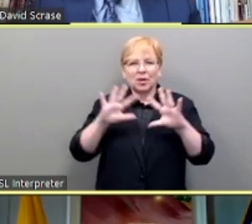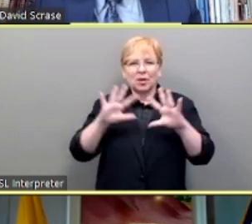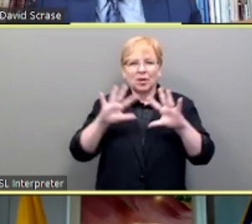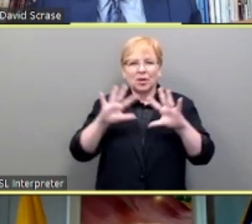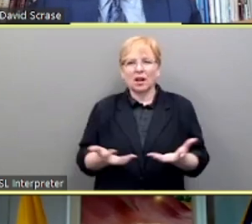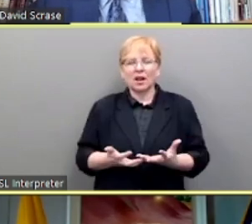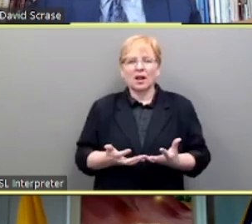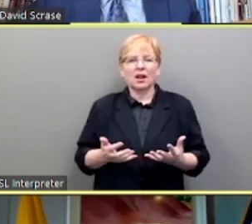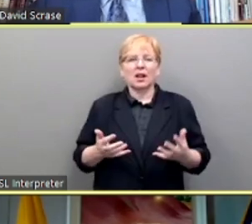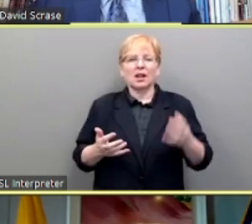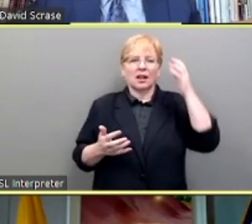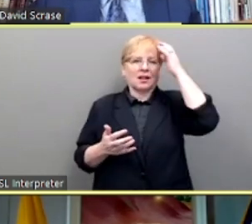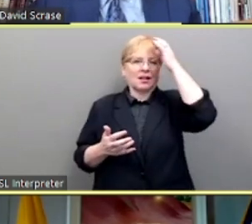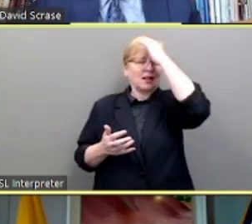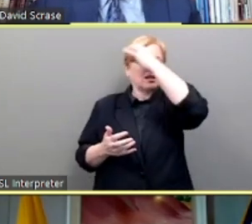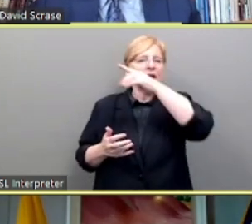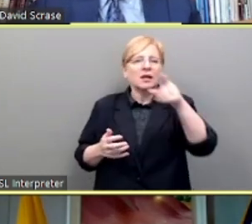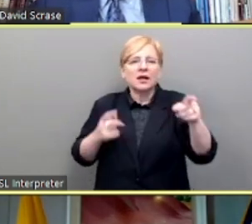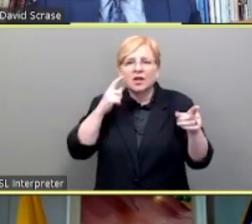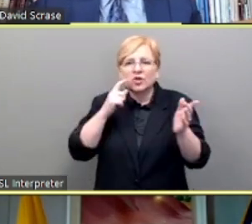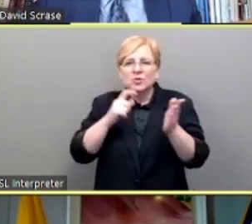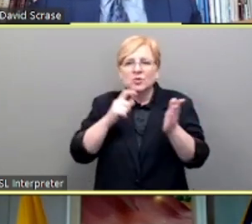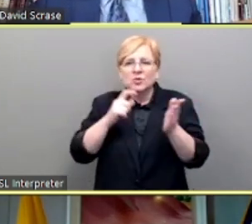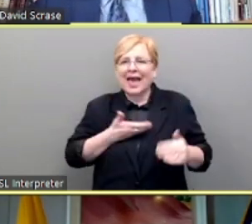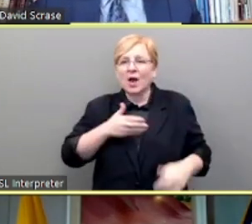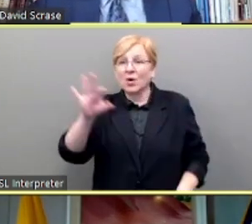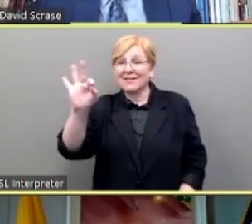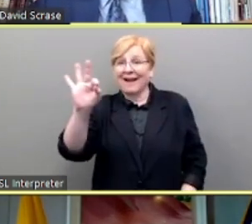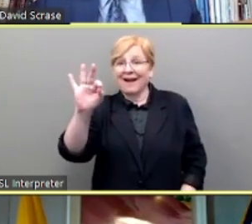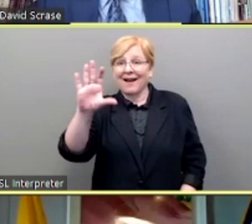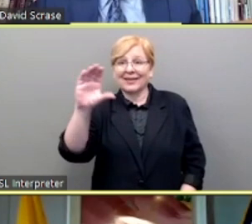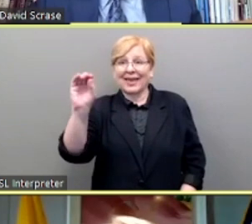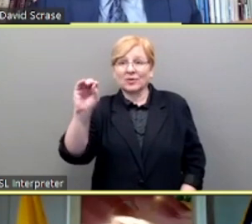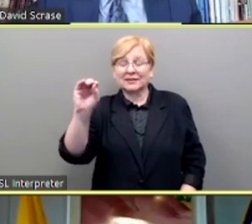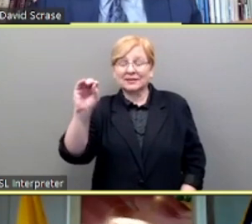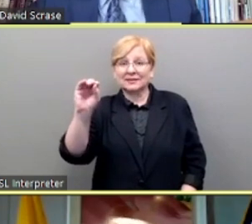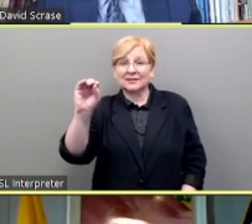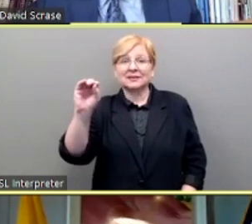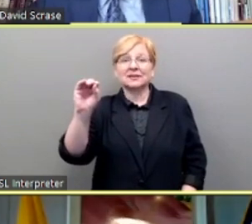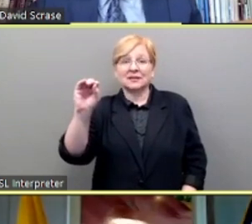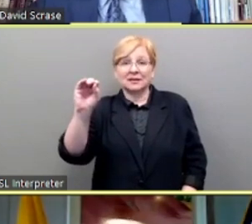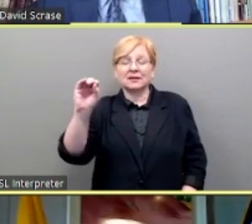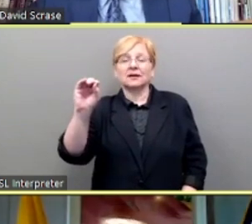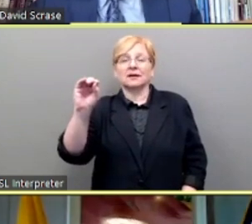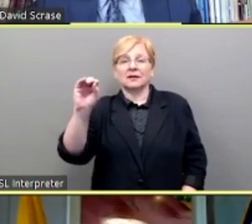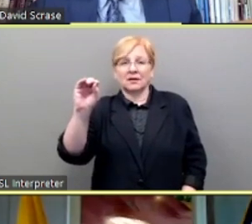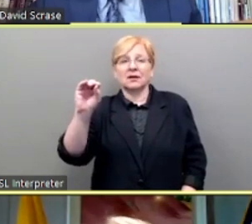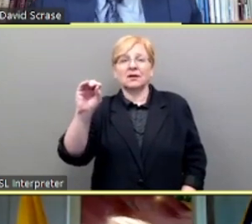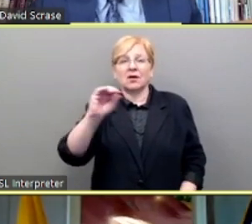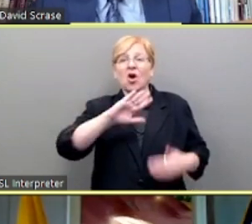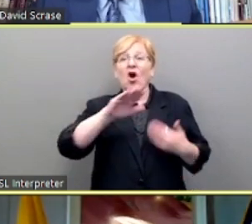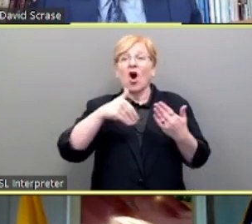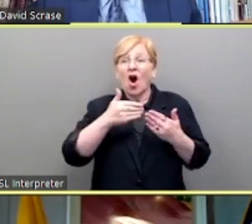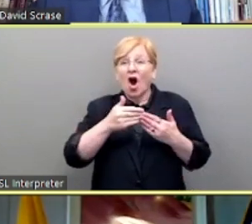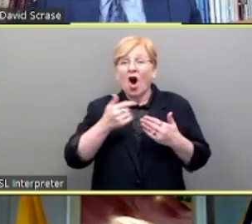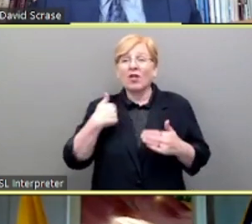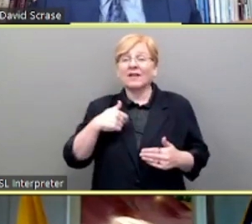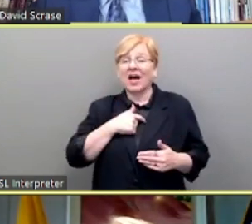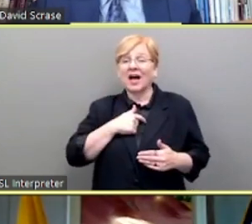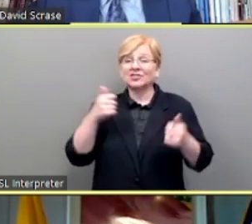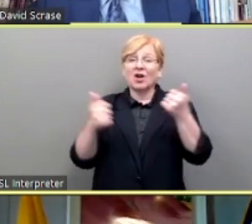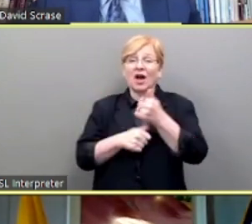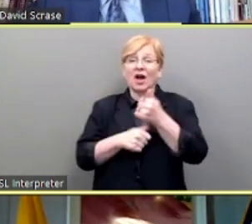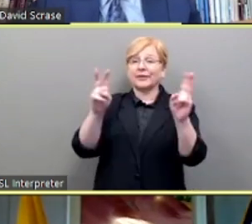see is all but 9 counties in the state, 24 counties, actually are in the red when it